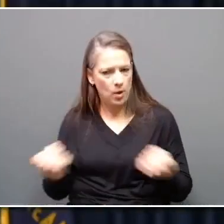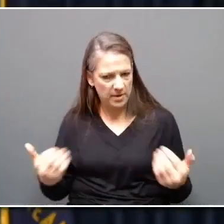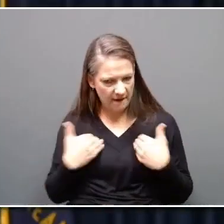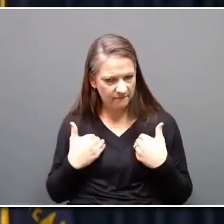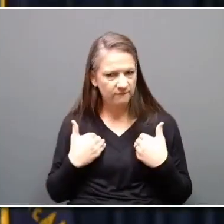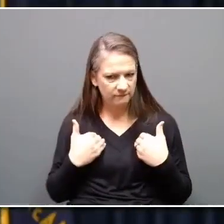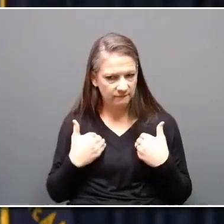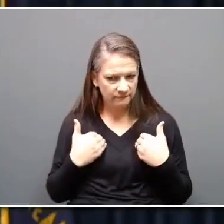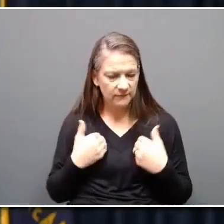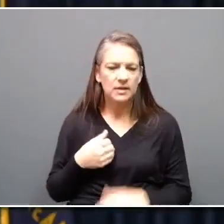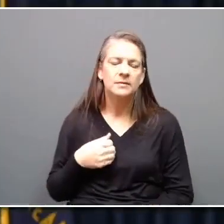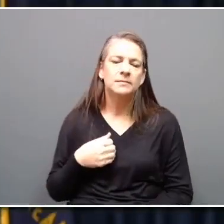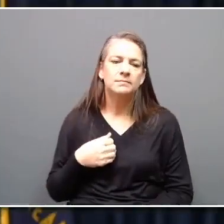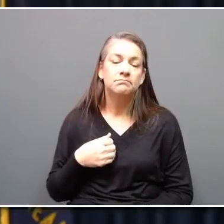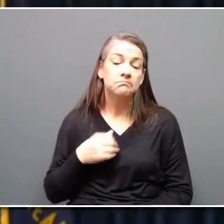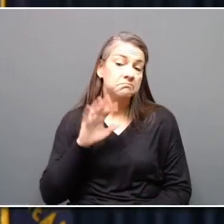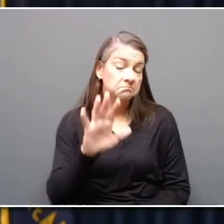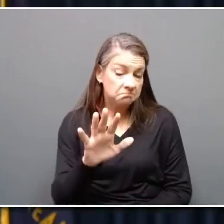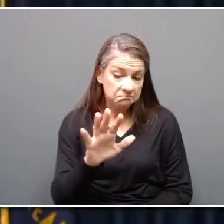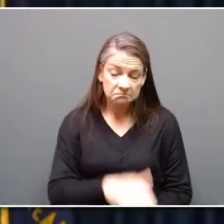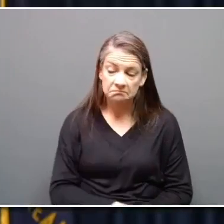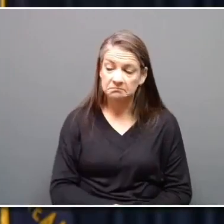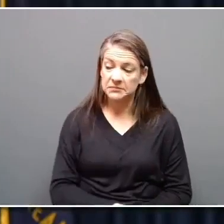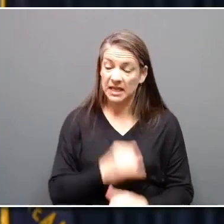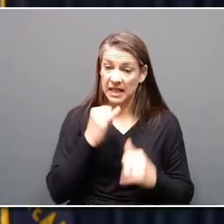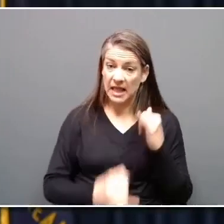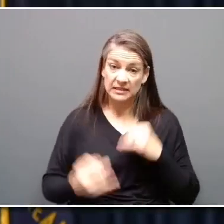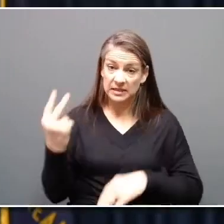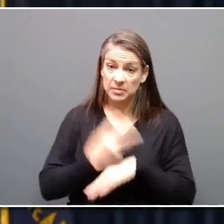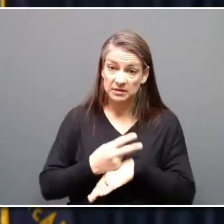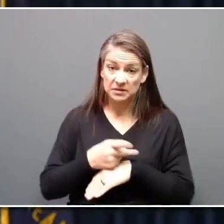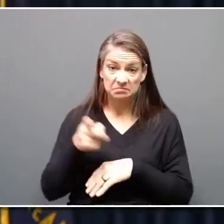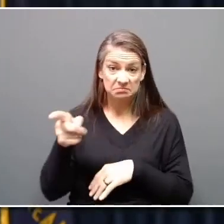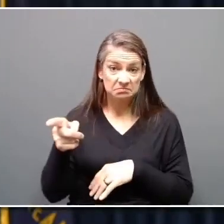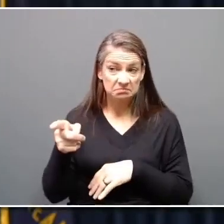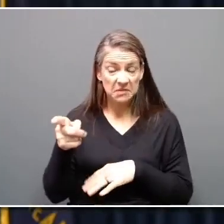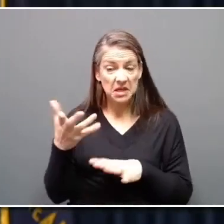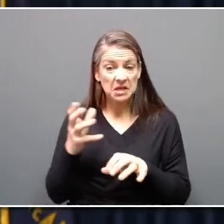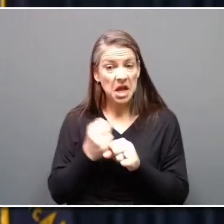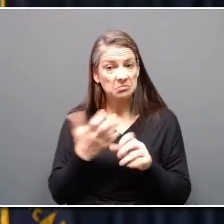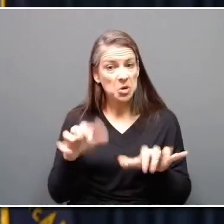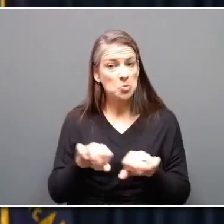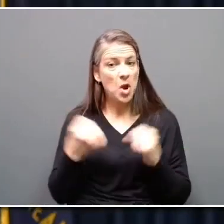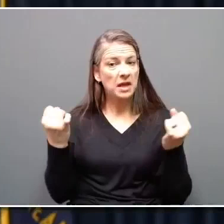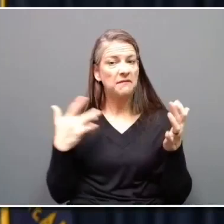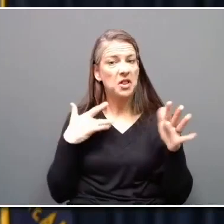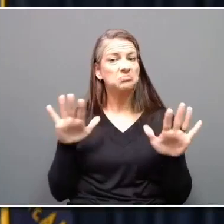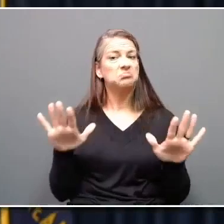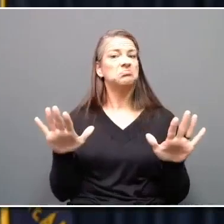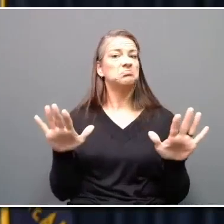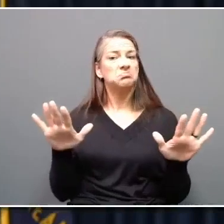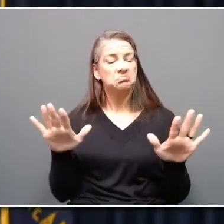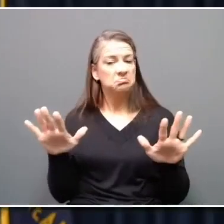They got a little bit of a break in the last couple of days. But even then, our crews have been servicing our snow